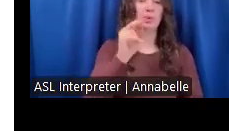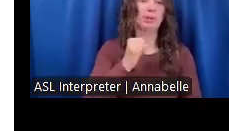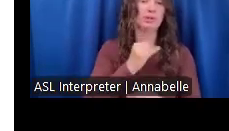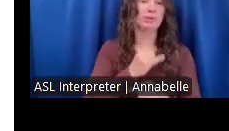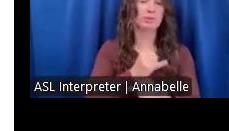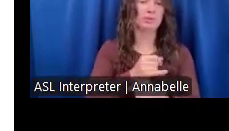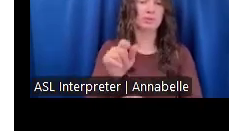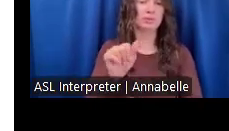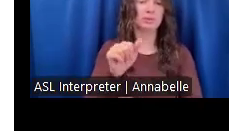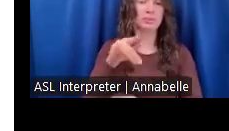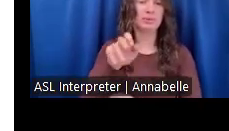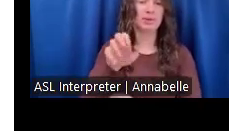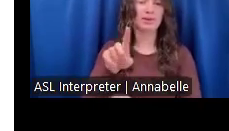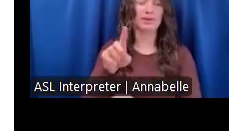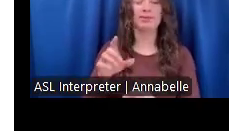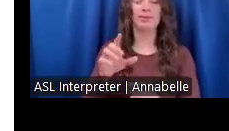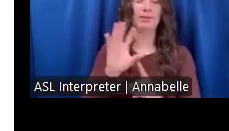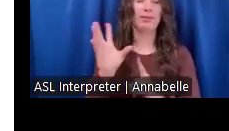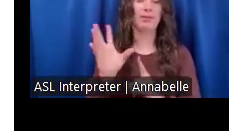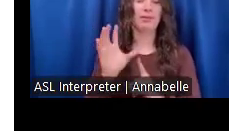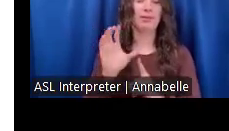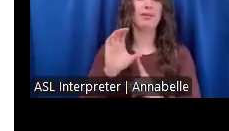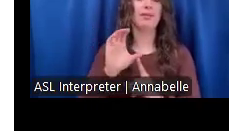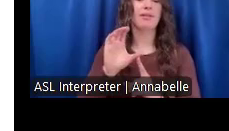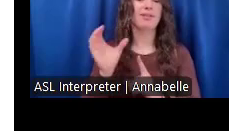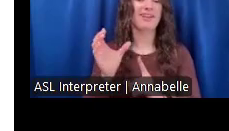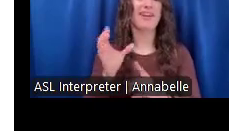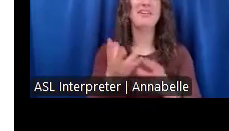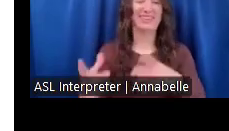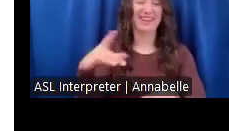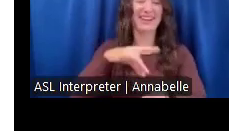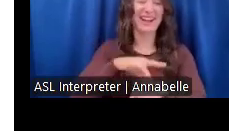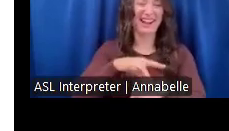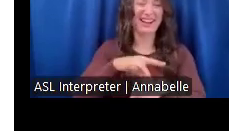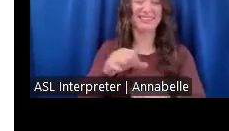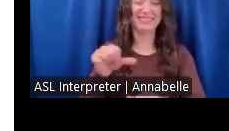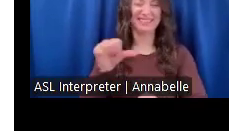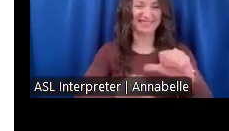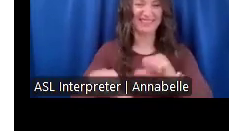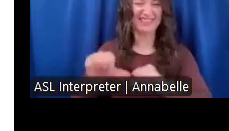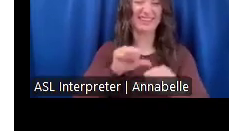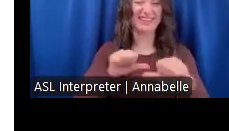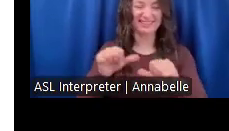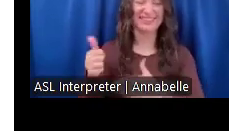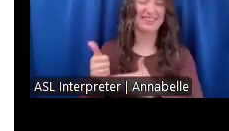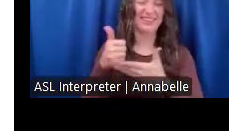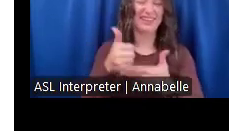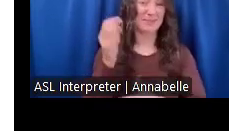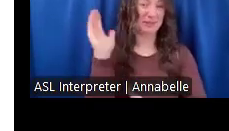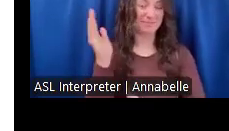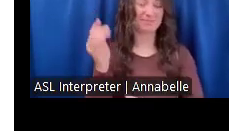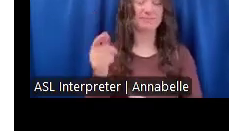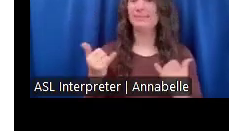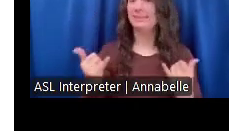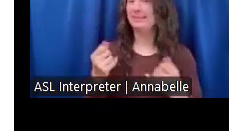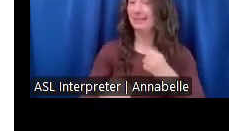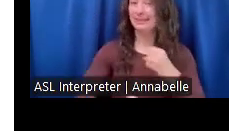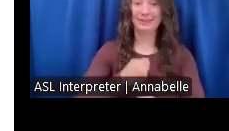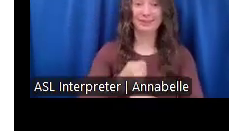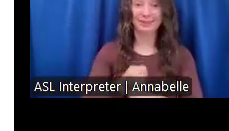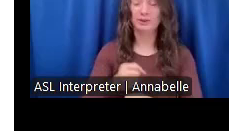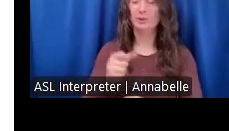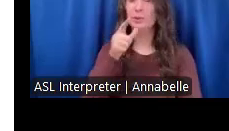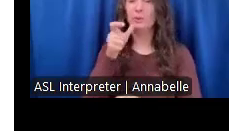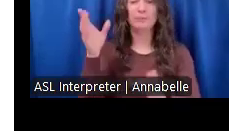put these series on. And this particular year, this series has been coordinated by Amanda Mahaffey